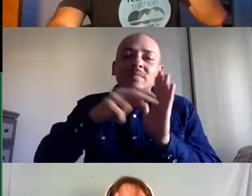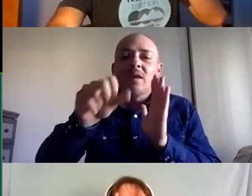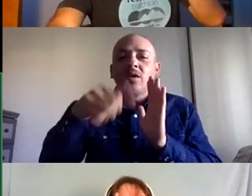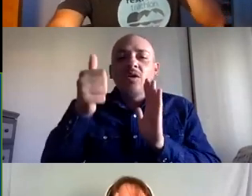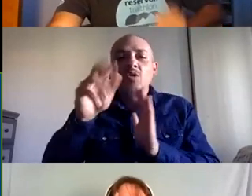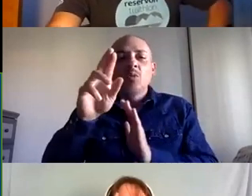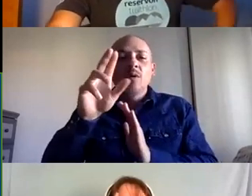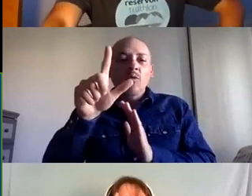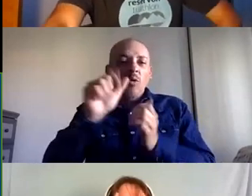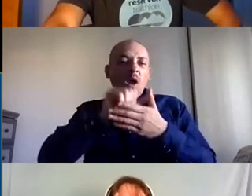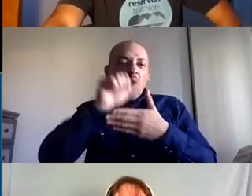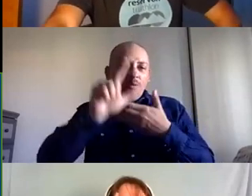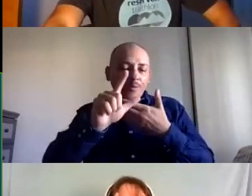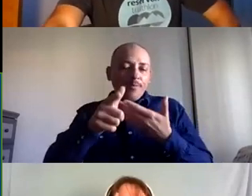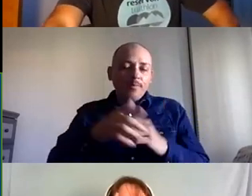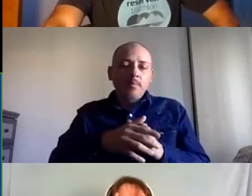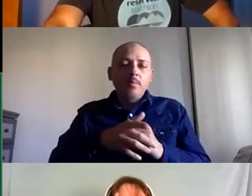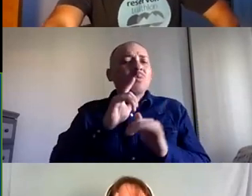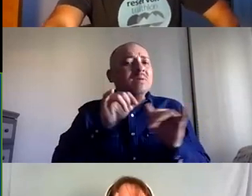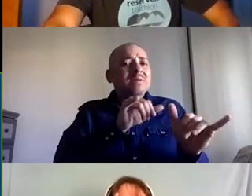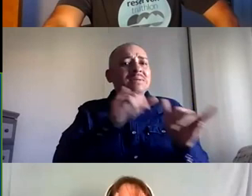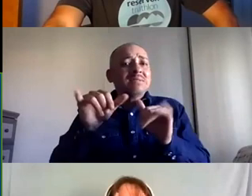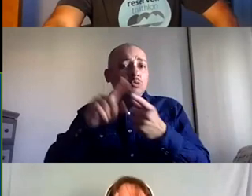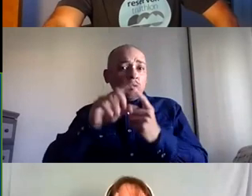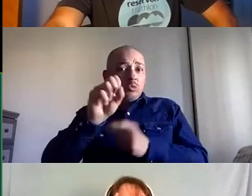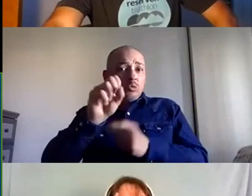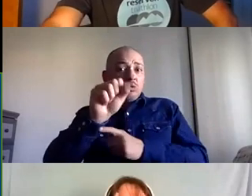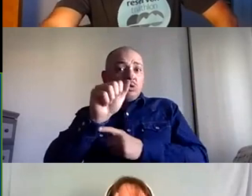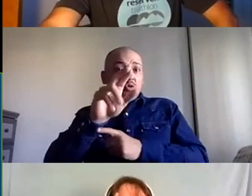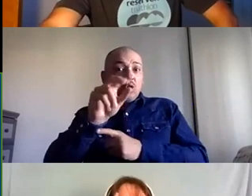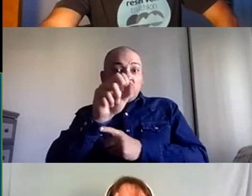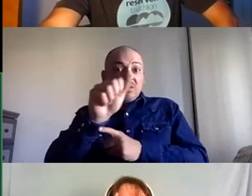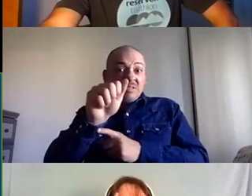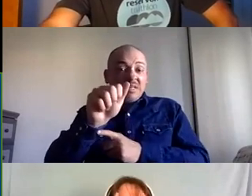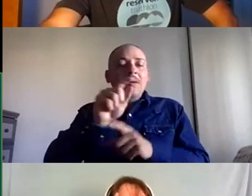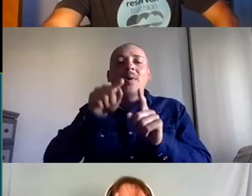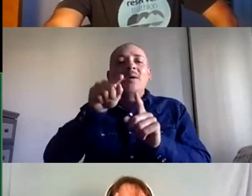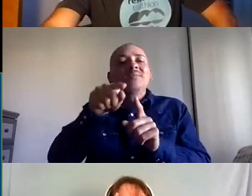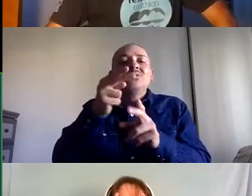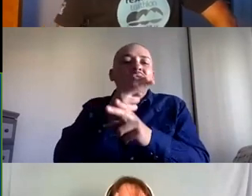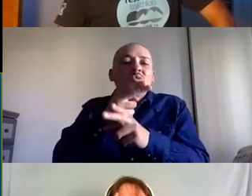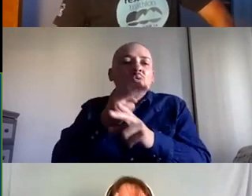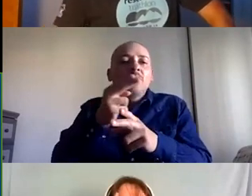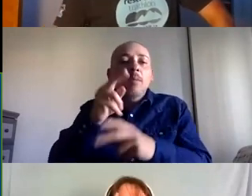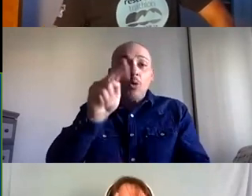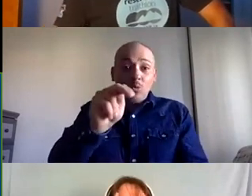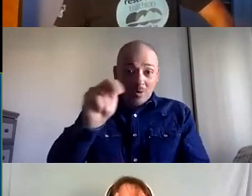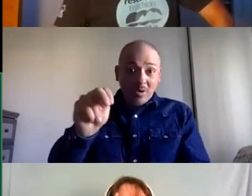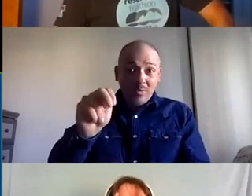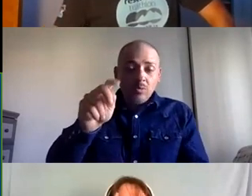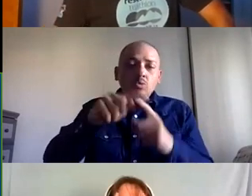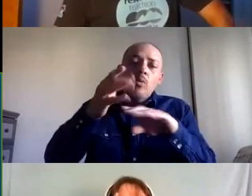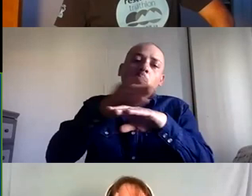reinforcement learning algorithm, of course. It's very similar to SARSA, but it utilizes a neural network to improve